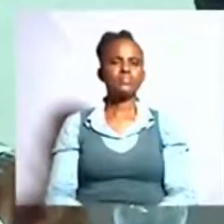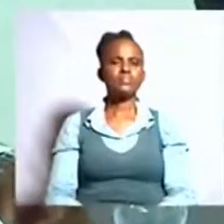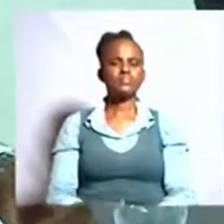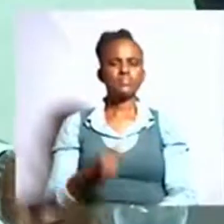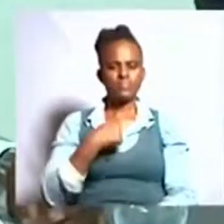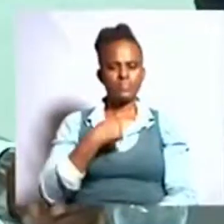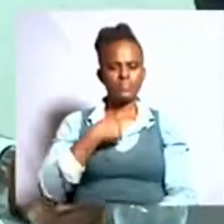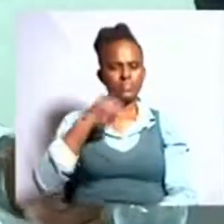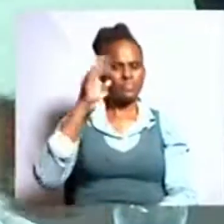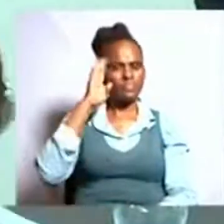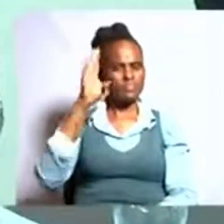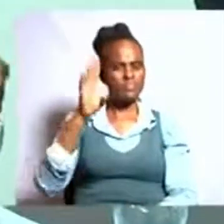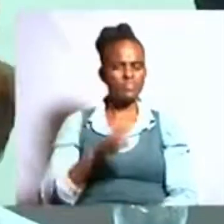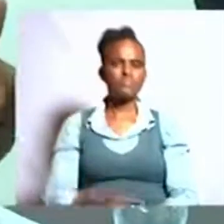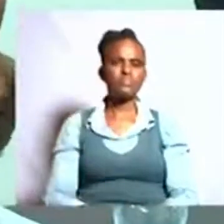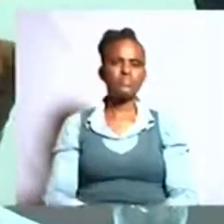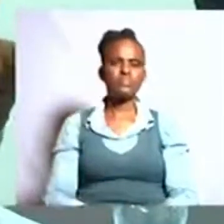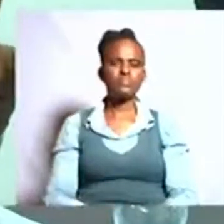also, sir, that